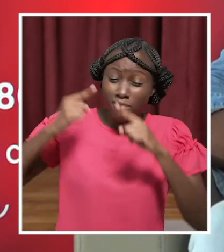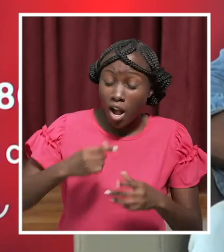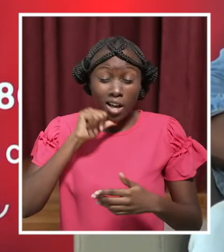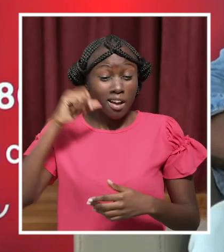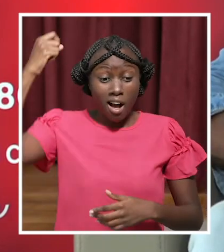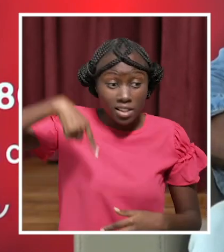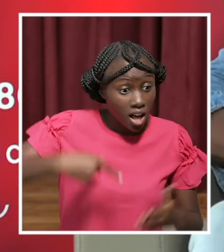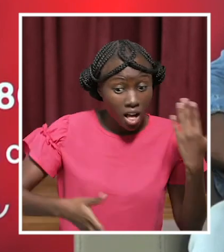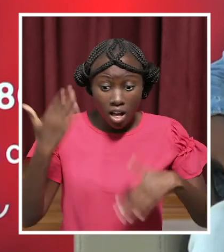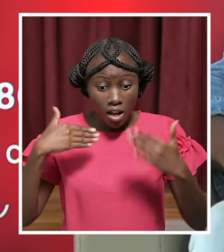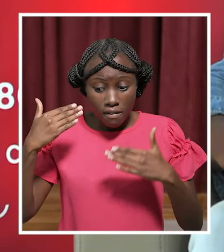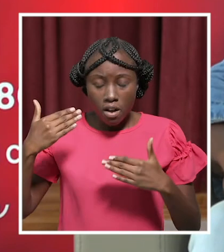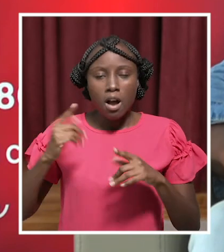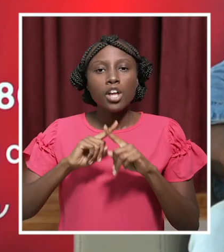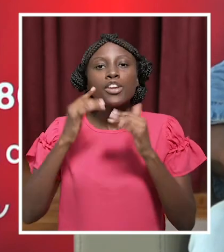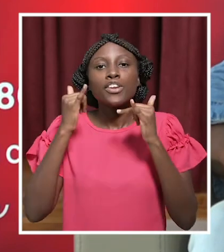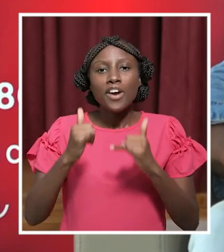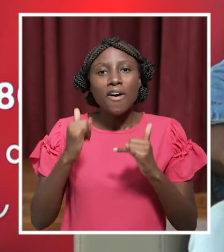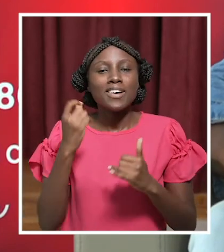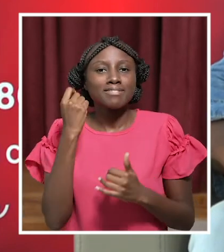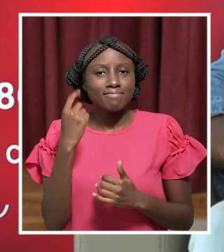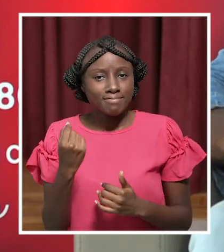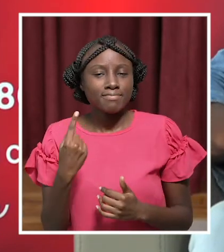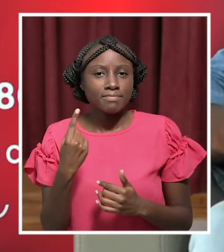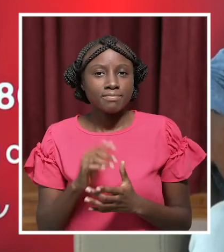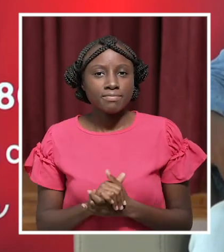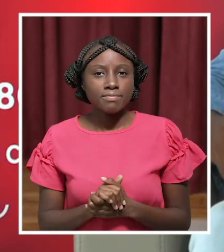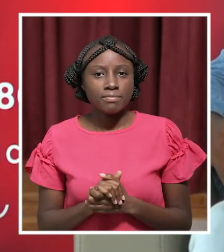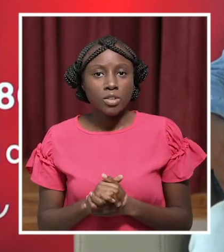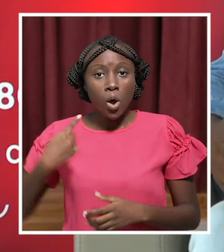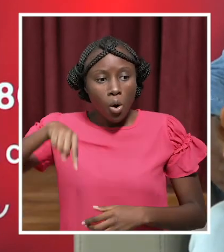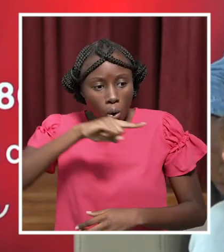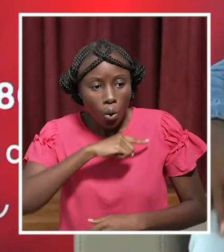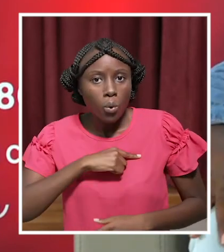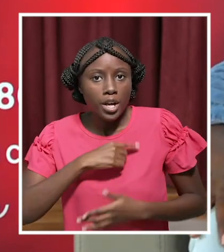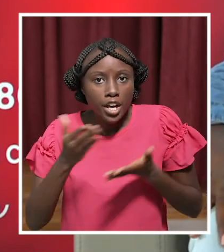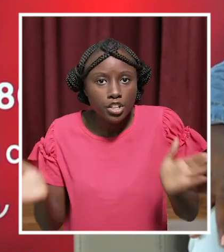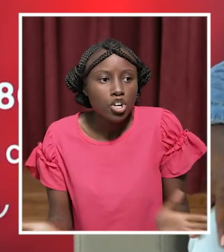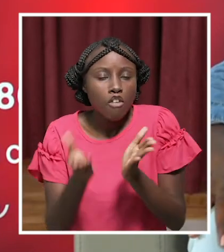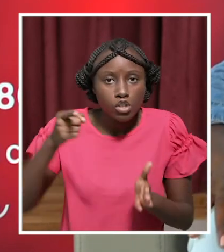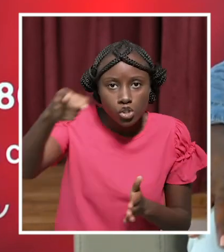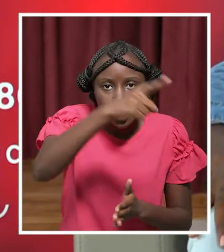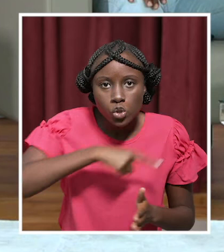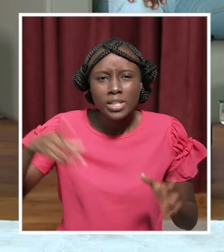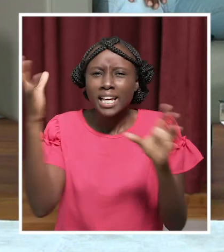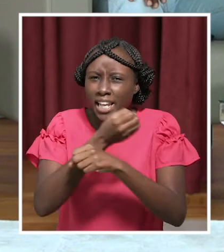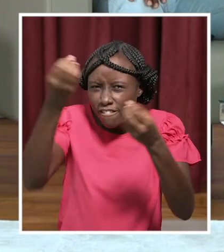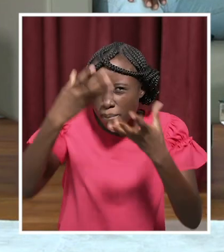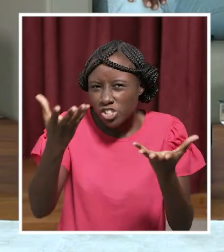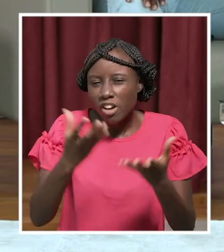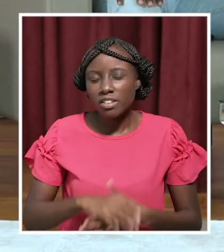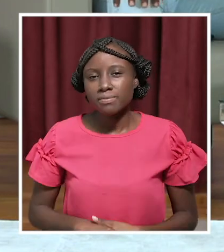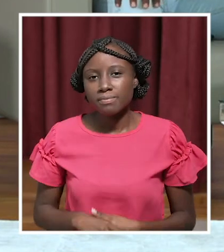So we urge people to get more information to see if this is something that affects them. So help us out